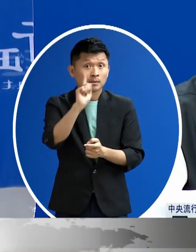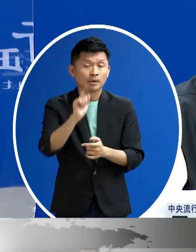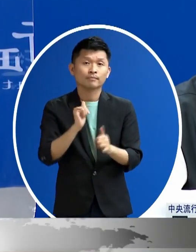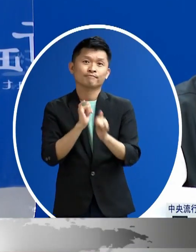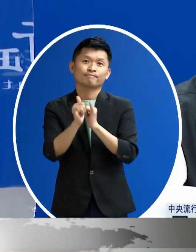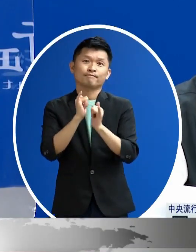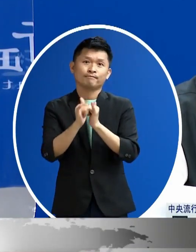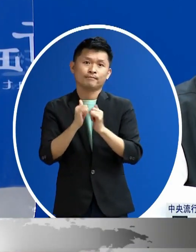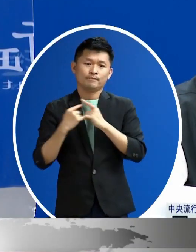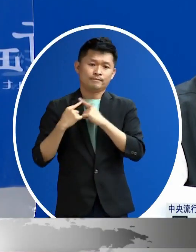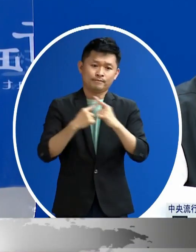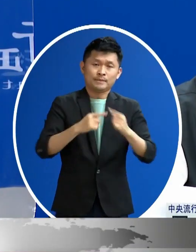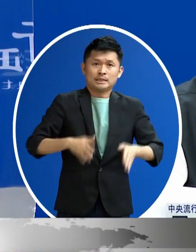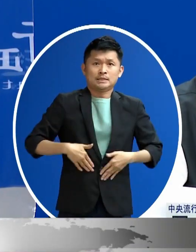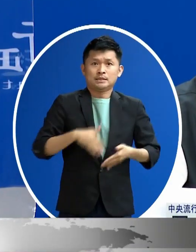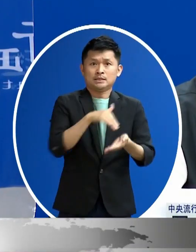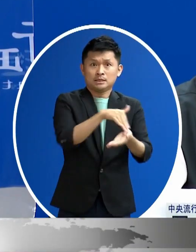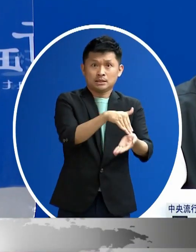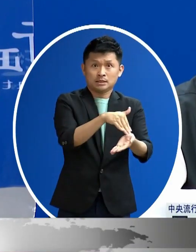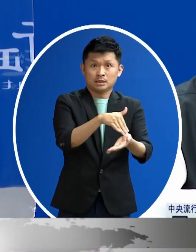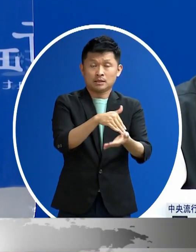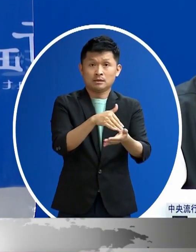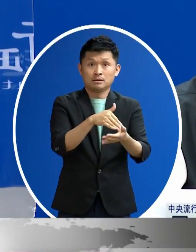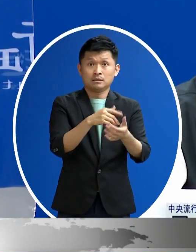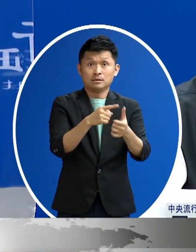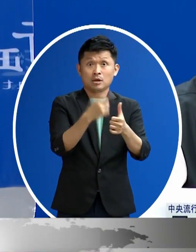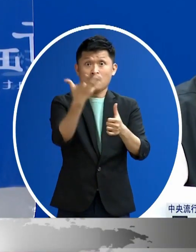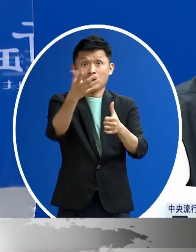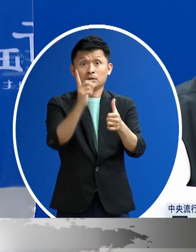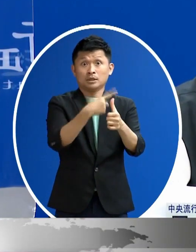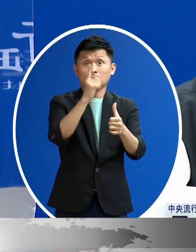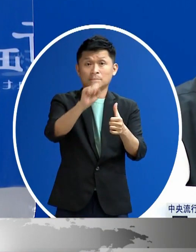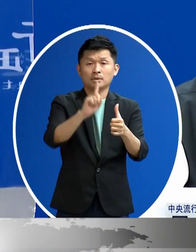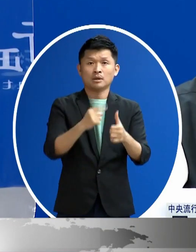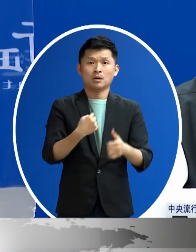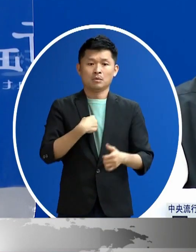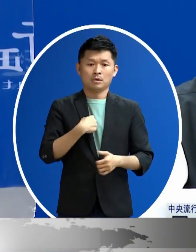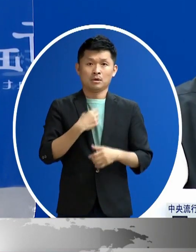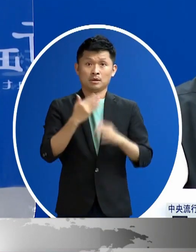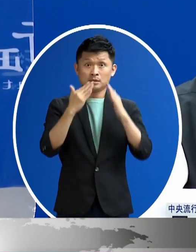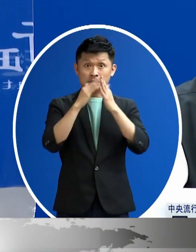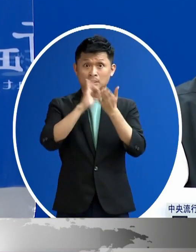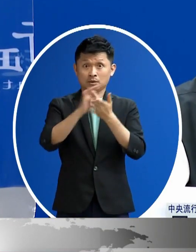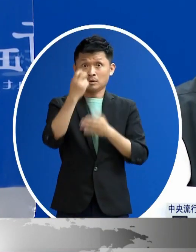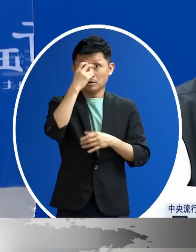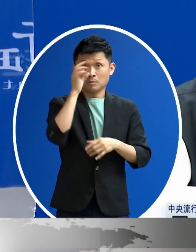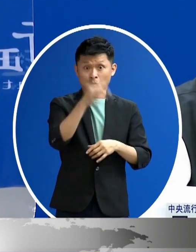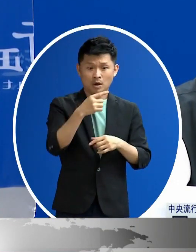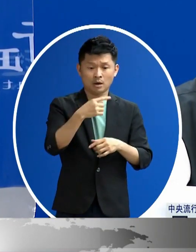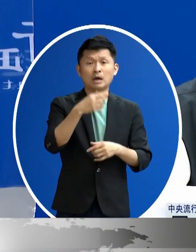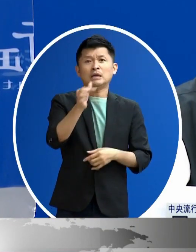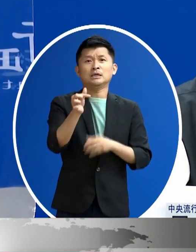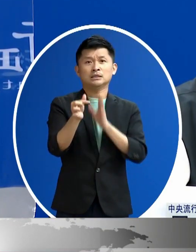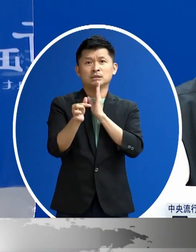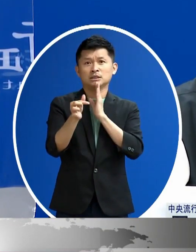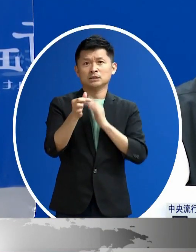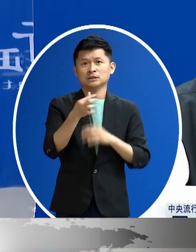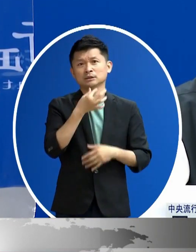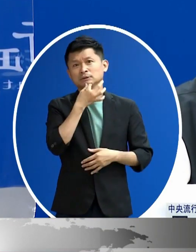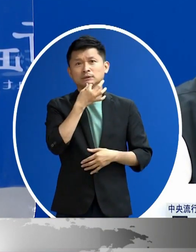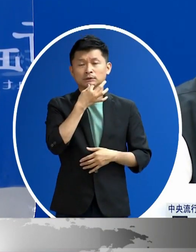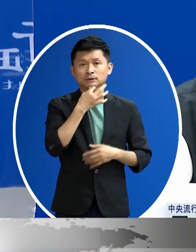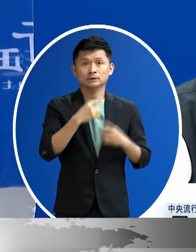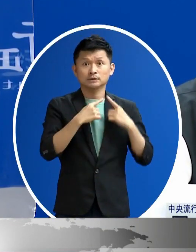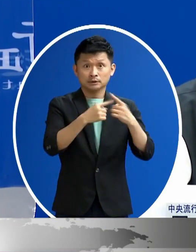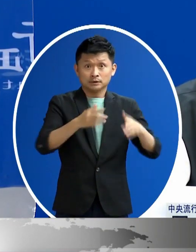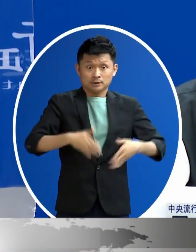emergency rooms of Northern Taiwan, a problem we're seeing is that people are going in, and the top reason for ER visits is that they tested positive